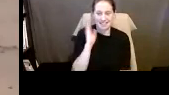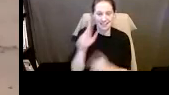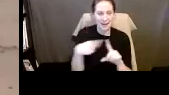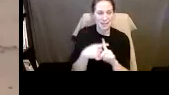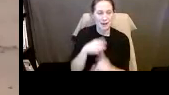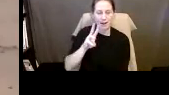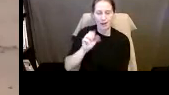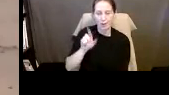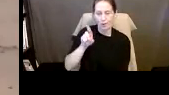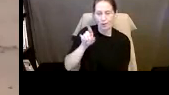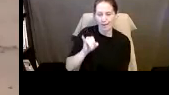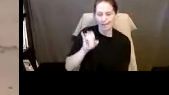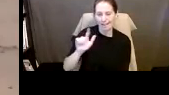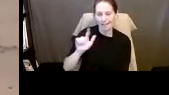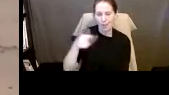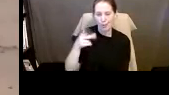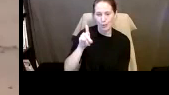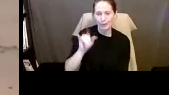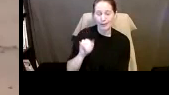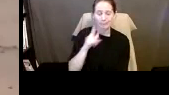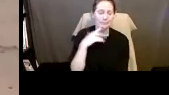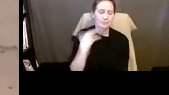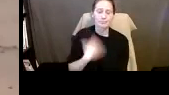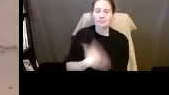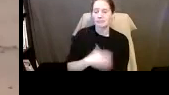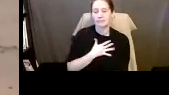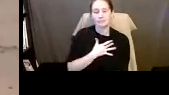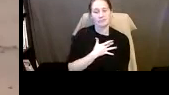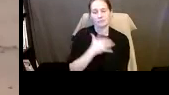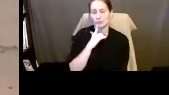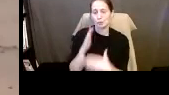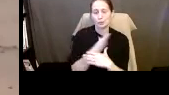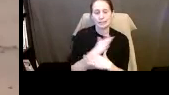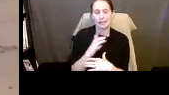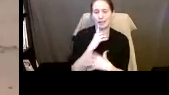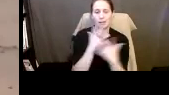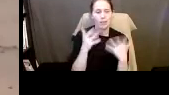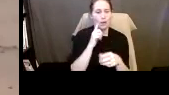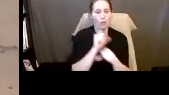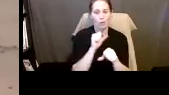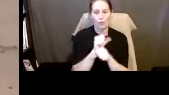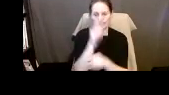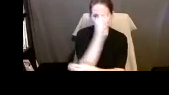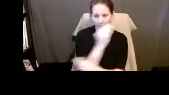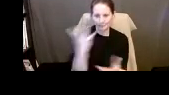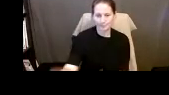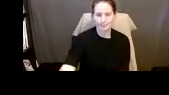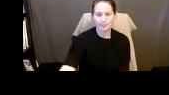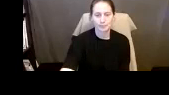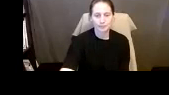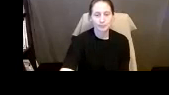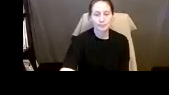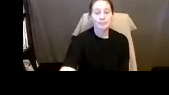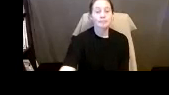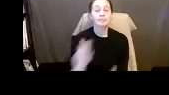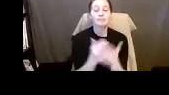el-Hudi. It is a real honor to be able to share a lot of this work with you all. Now, as some of